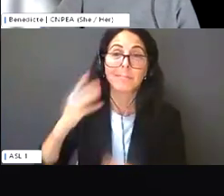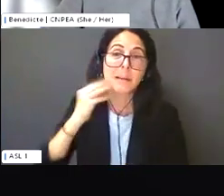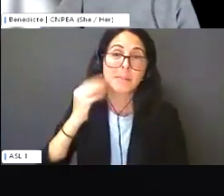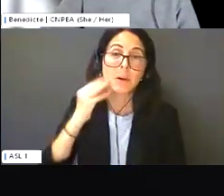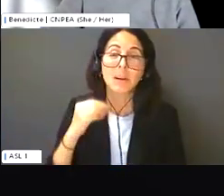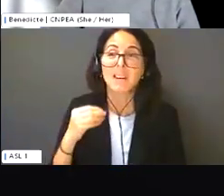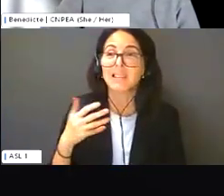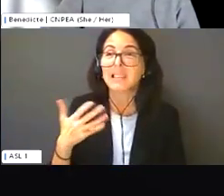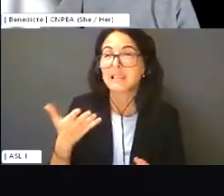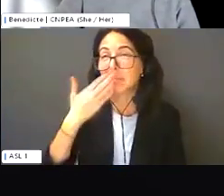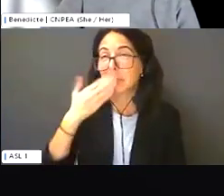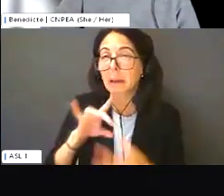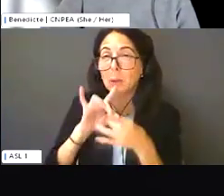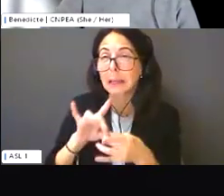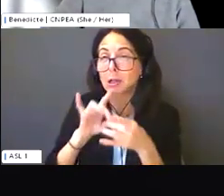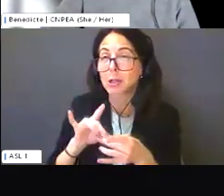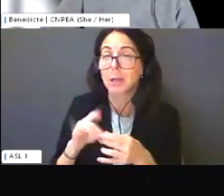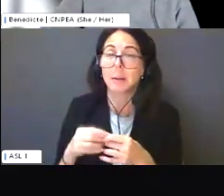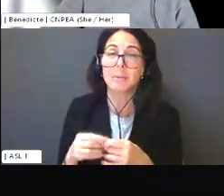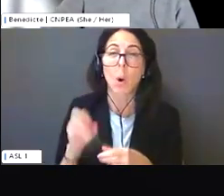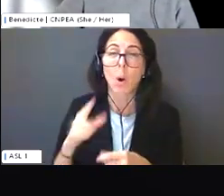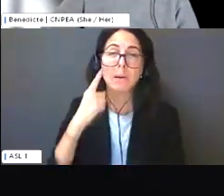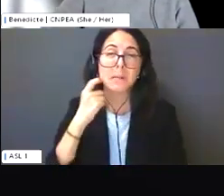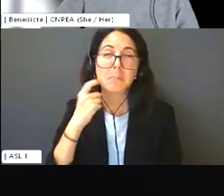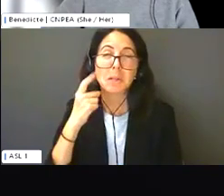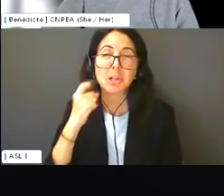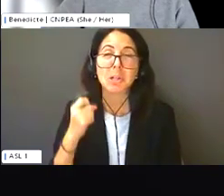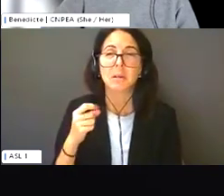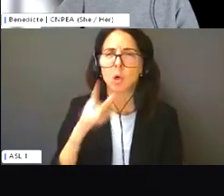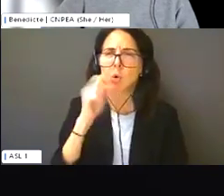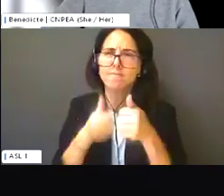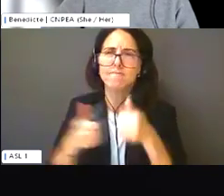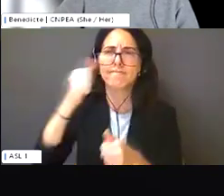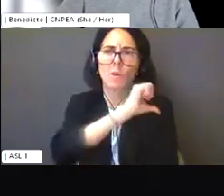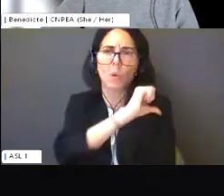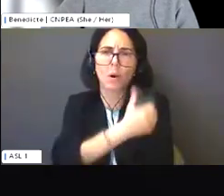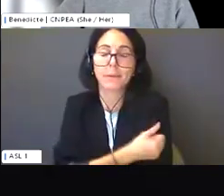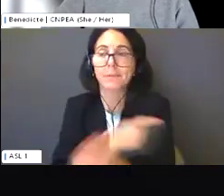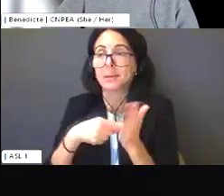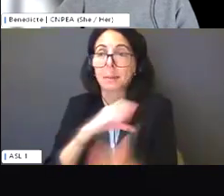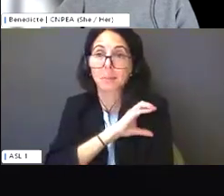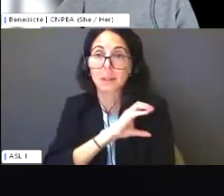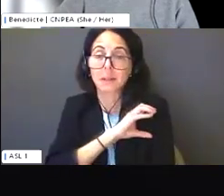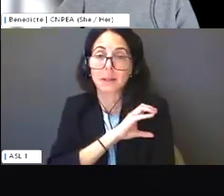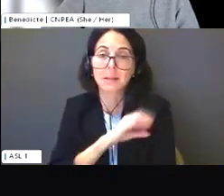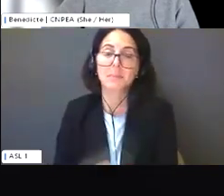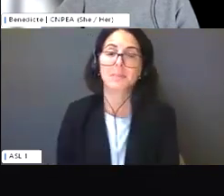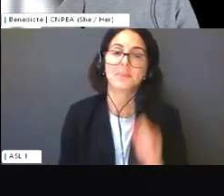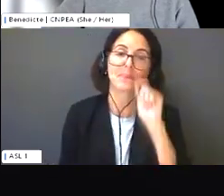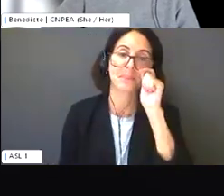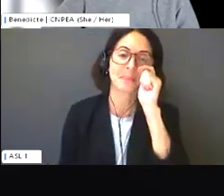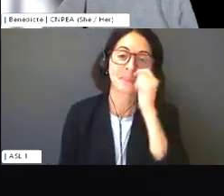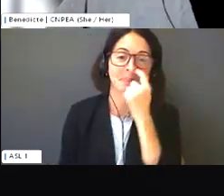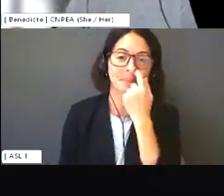suspicious or had poor relationships, or they with those kinds of authorities like police. And